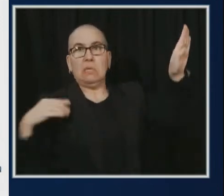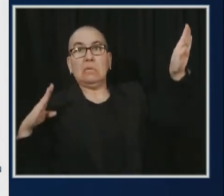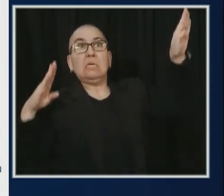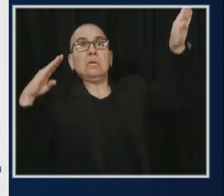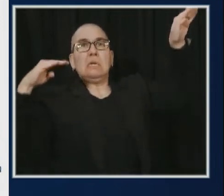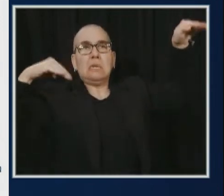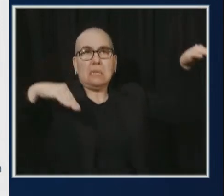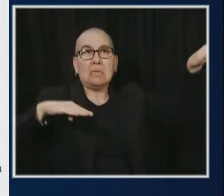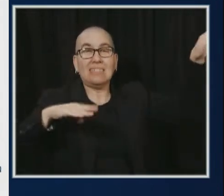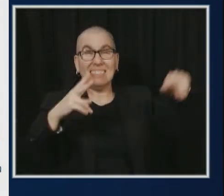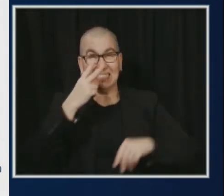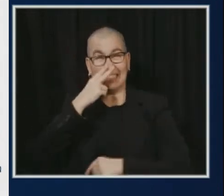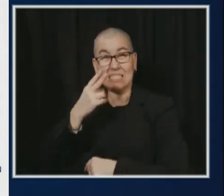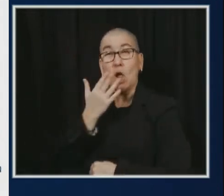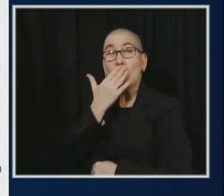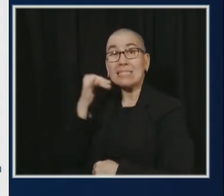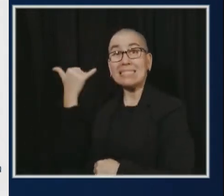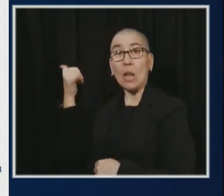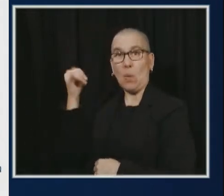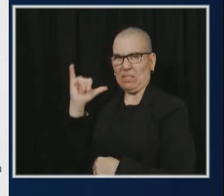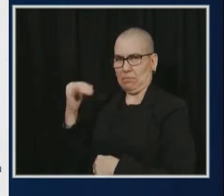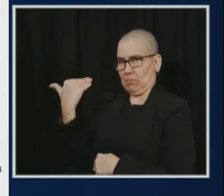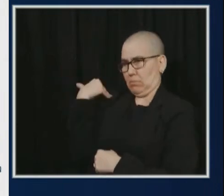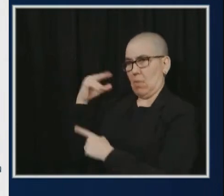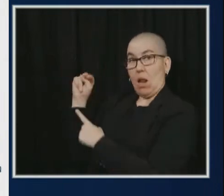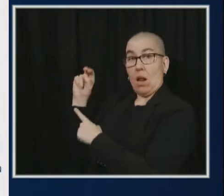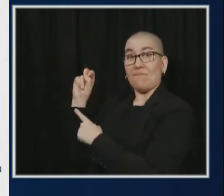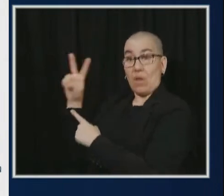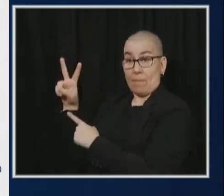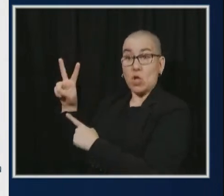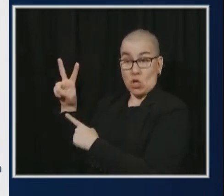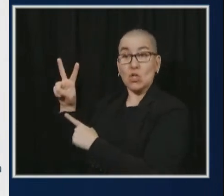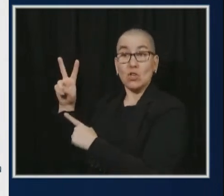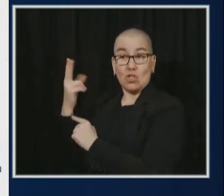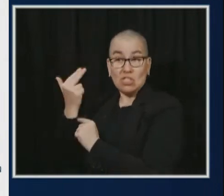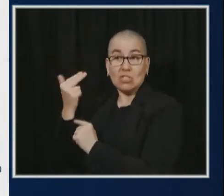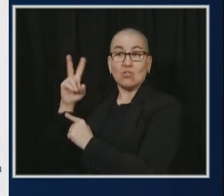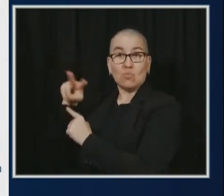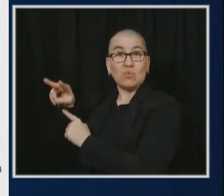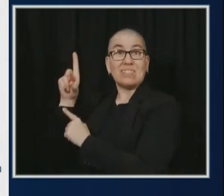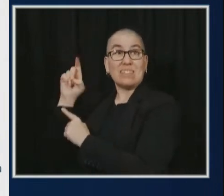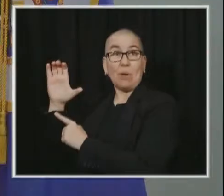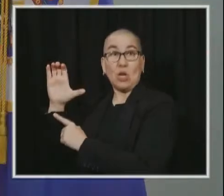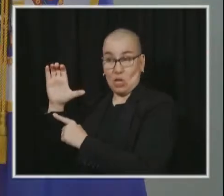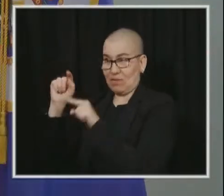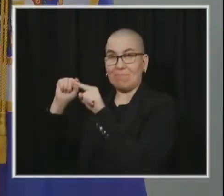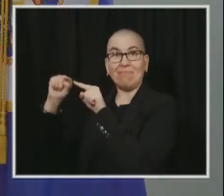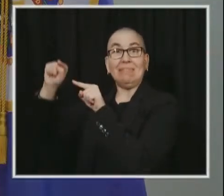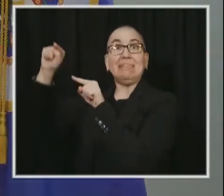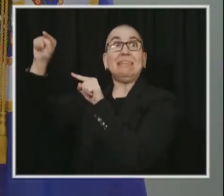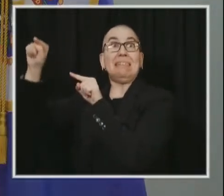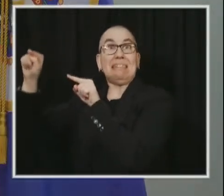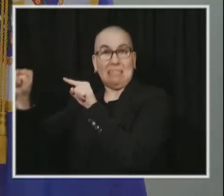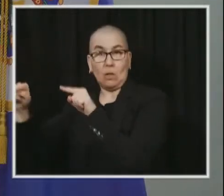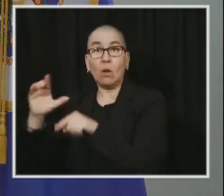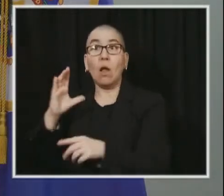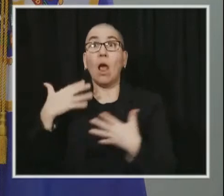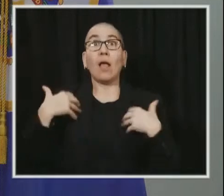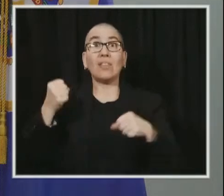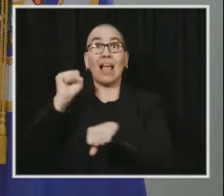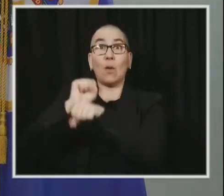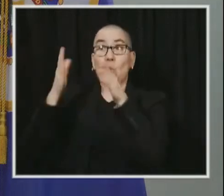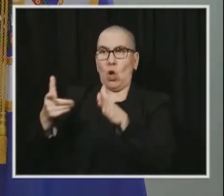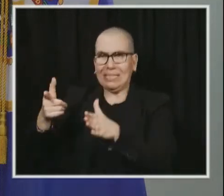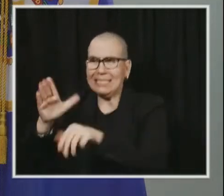in November. That was in October when we were saying and listening to the healthcare professionals, some of whom you'll hear today, is if we don't change the way we're doing